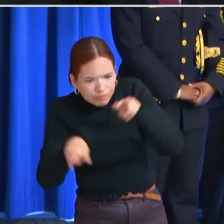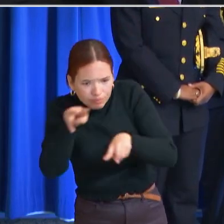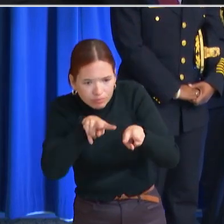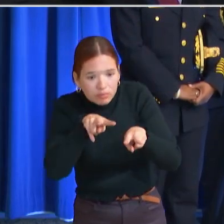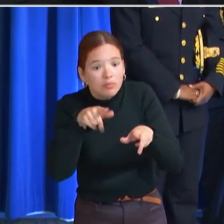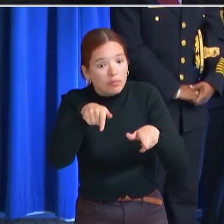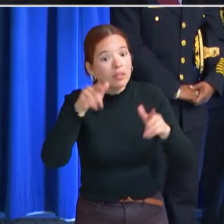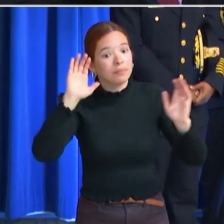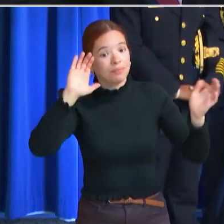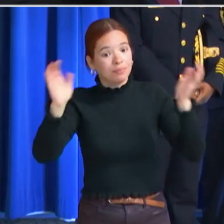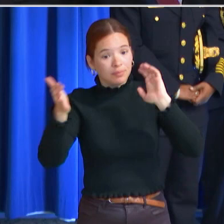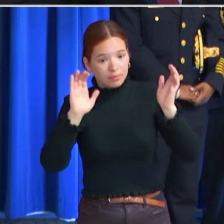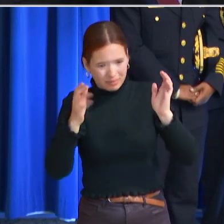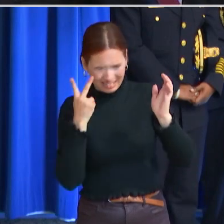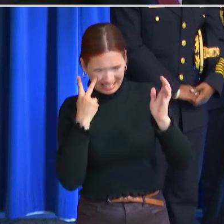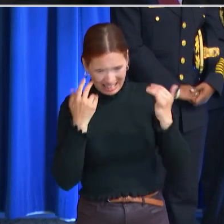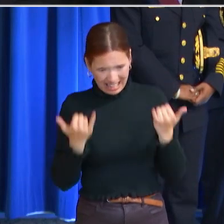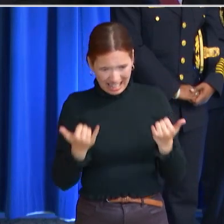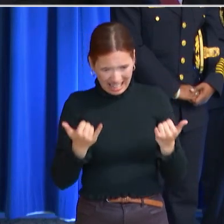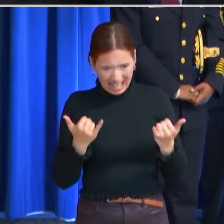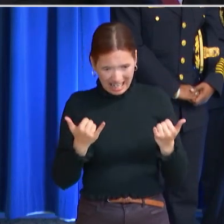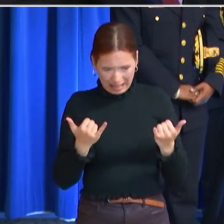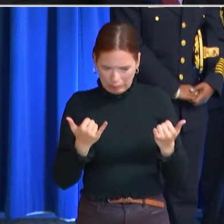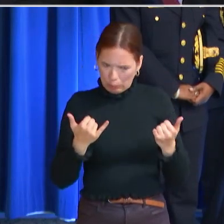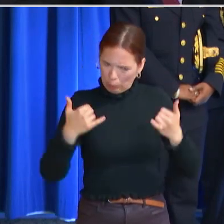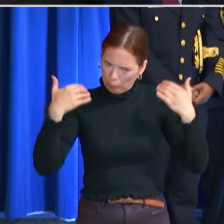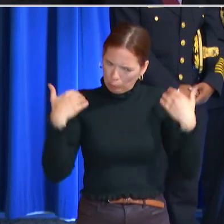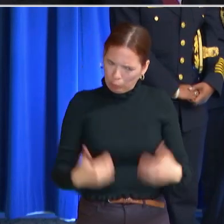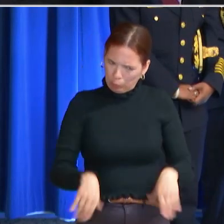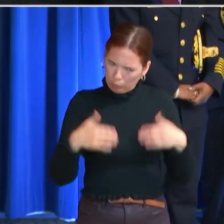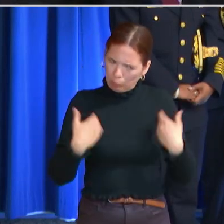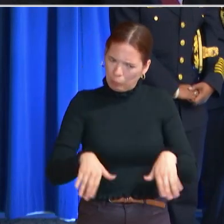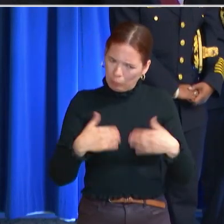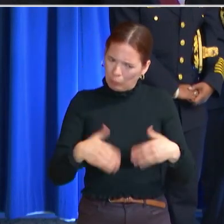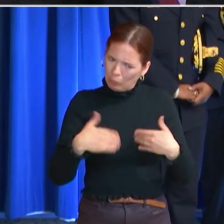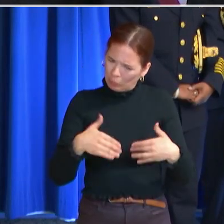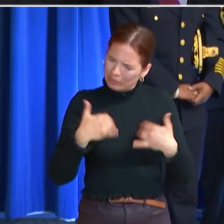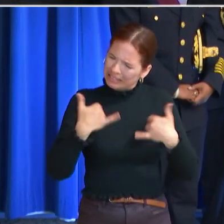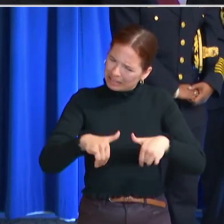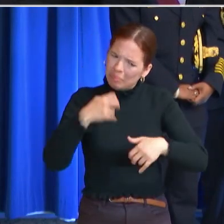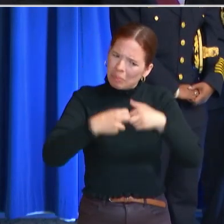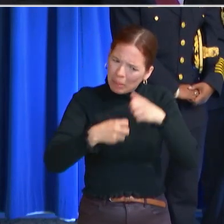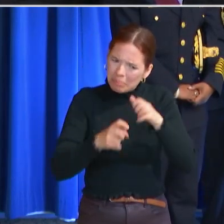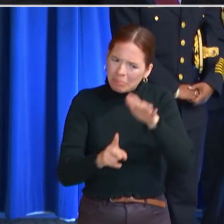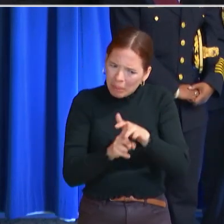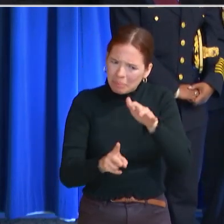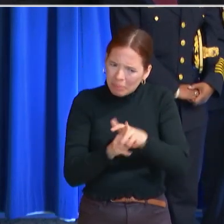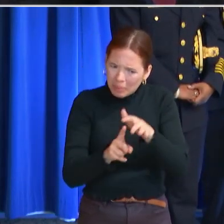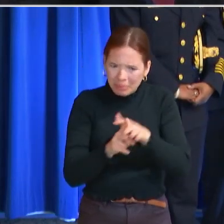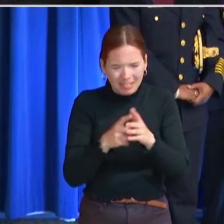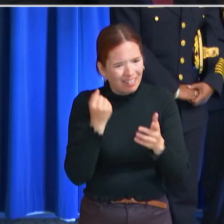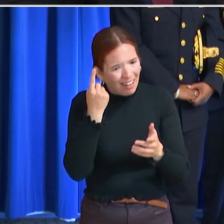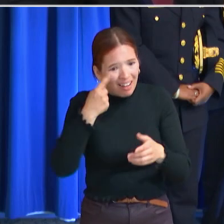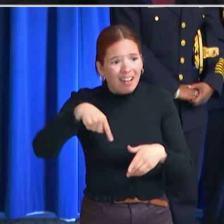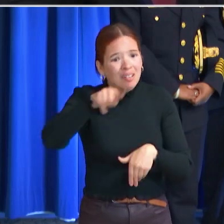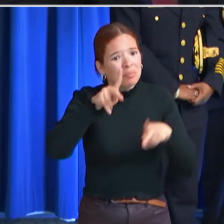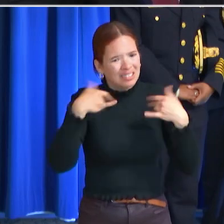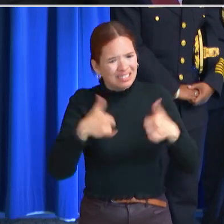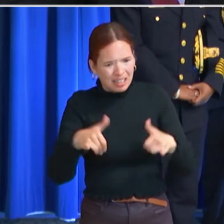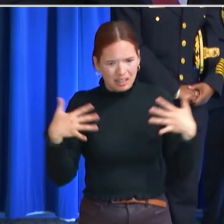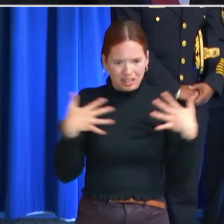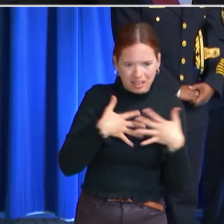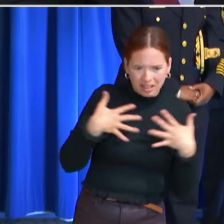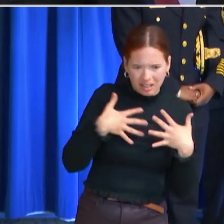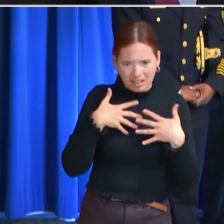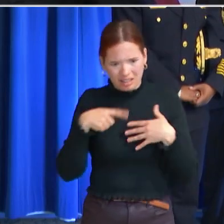are right now, while they can be disheartening, it is a problem when people are still fearful in their neighborhoods. And we want to focus